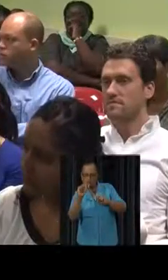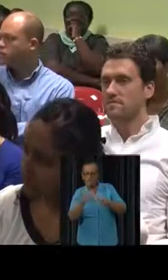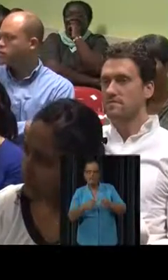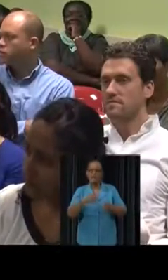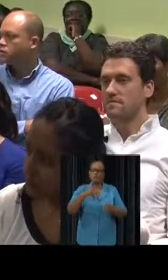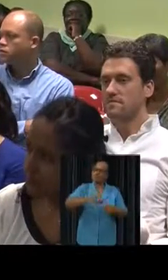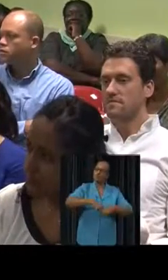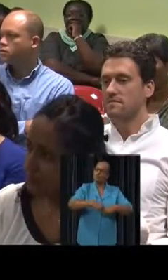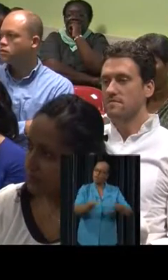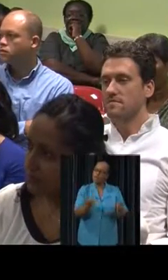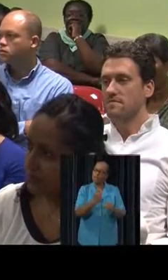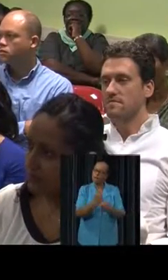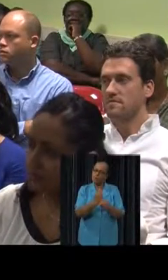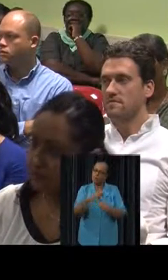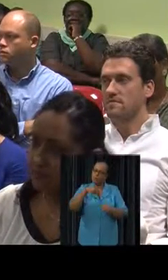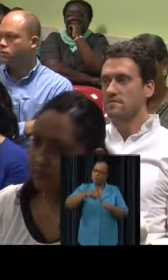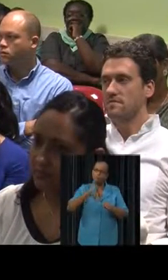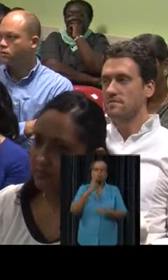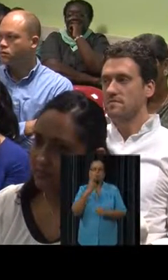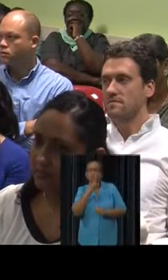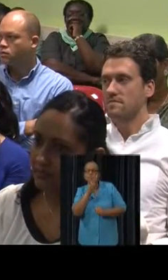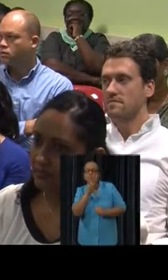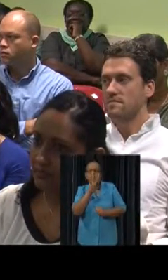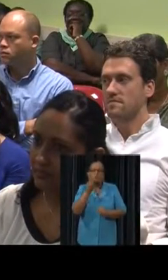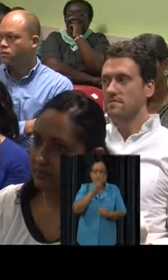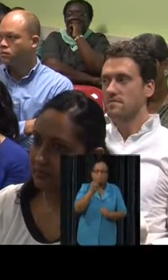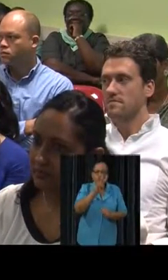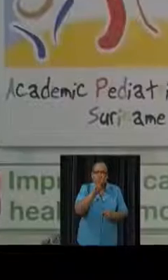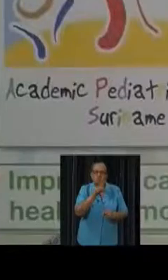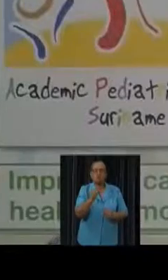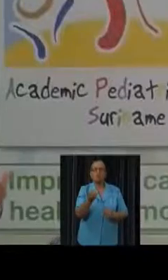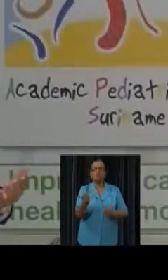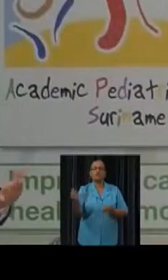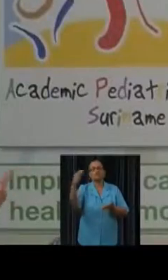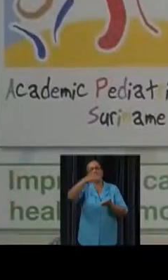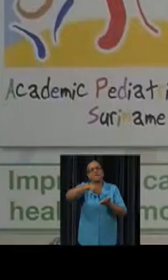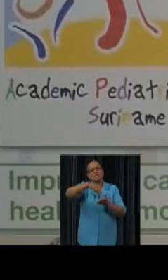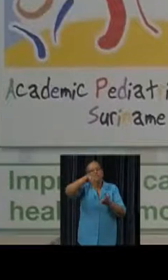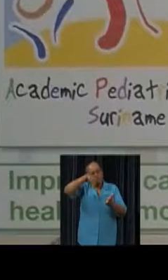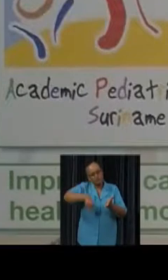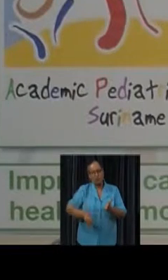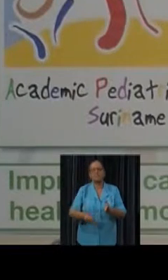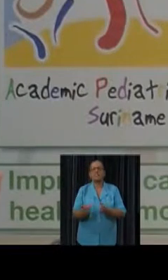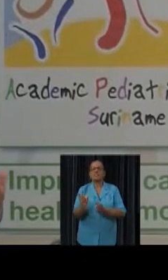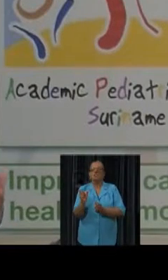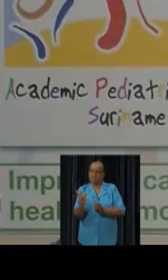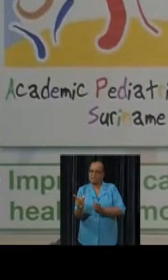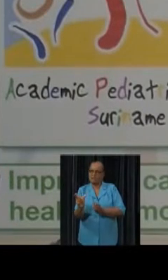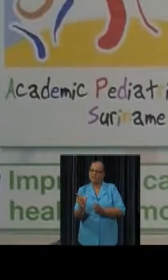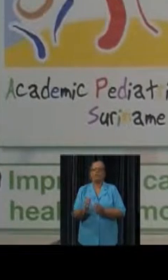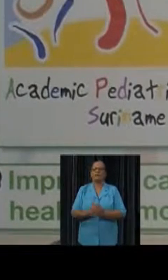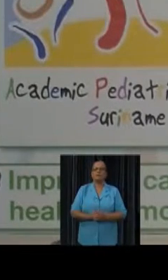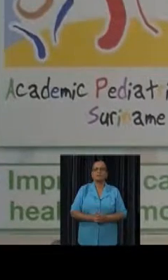done. There is an intensive search for financing for this phase.